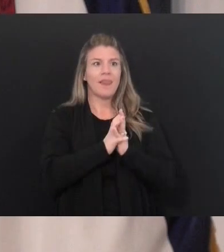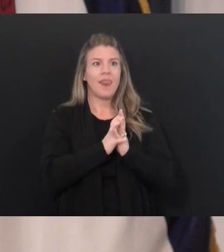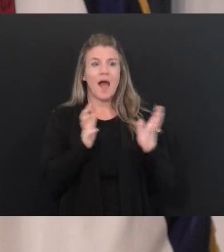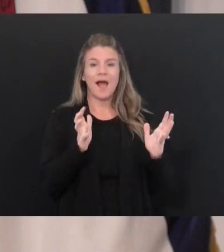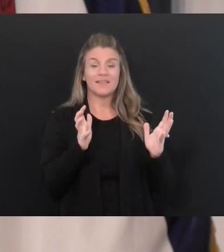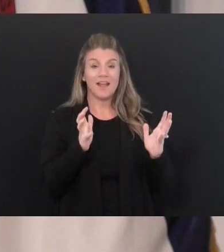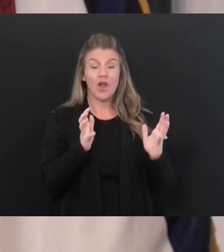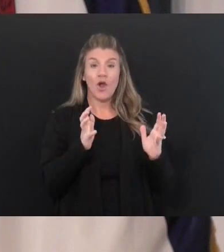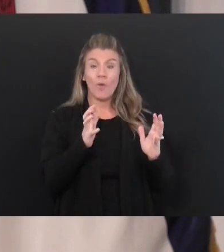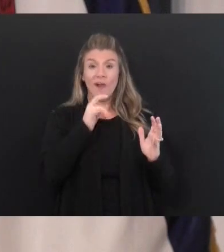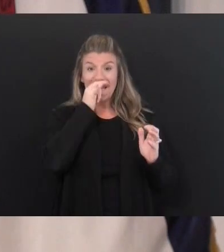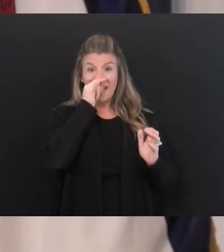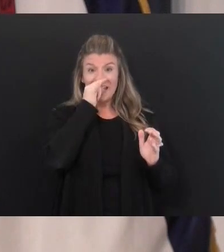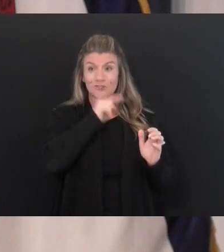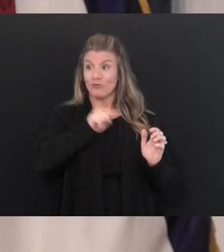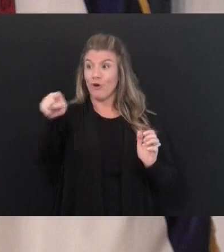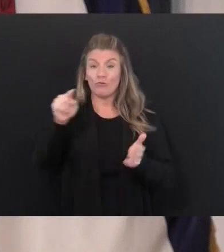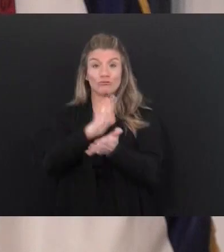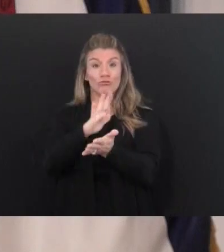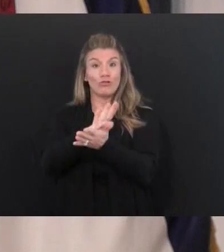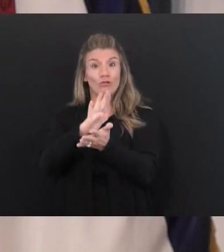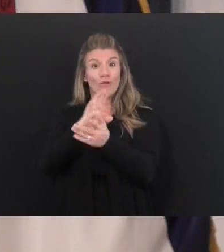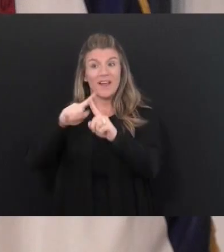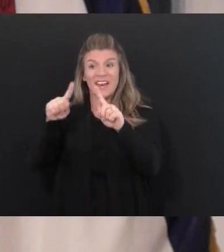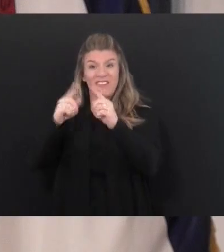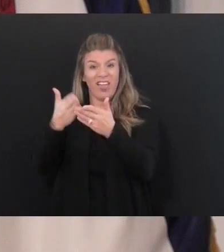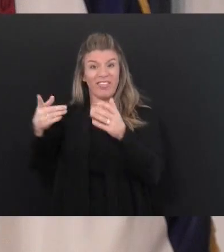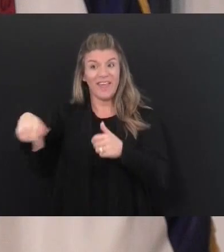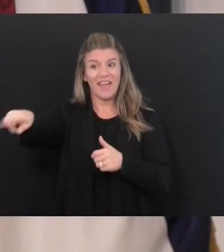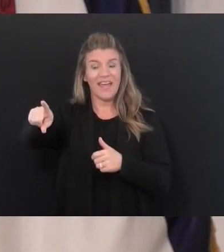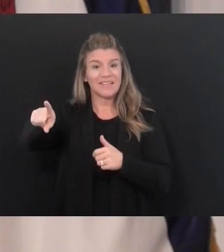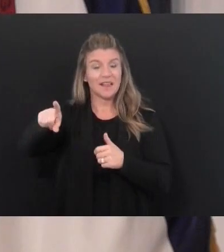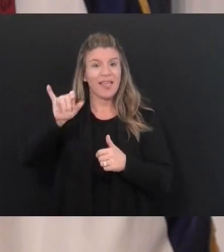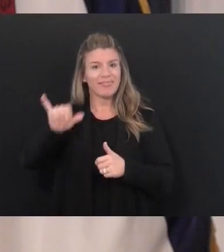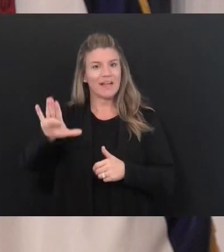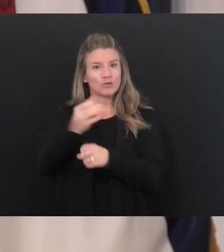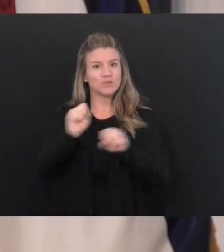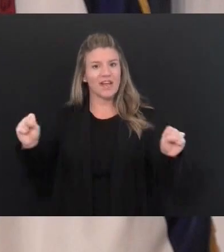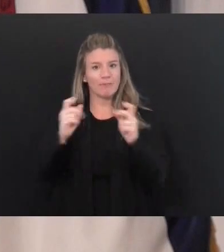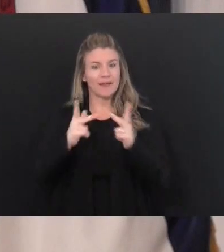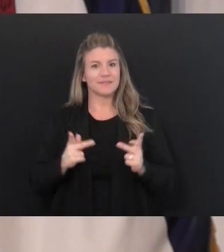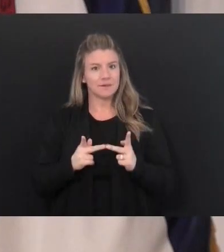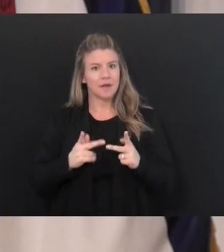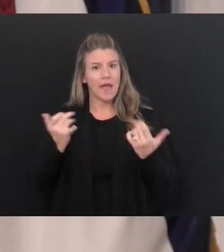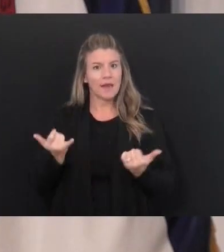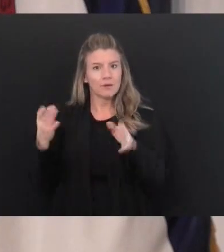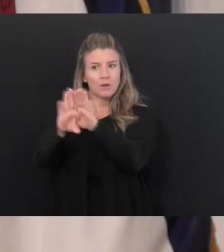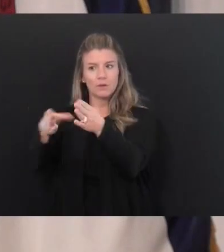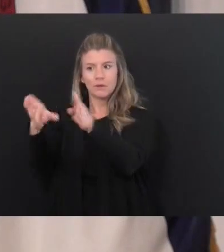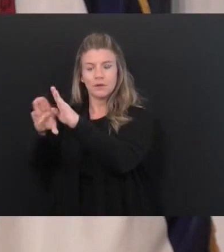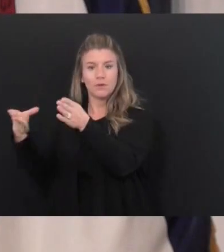safe havens at schools and everything that were closed. Absolutely,